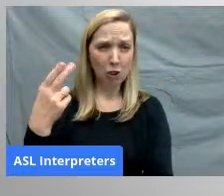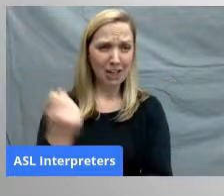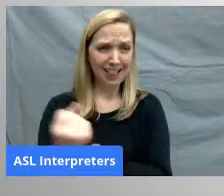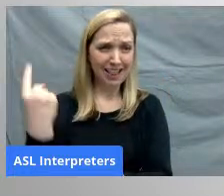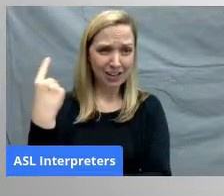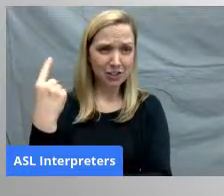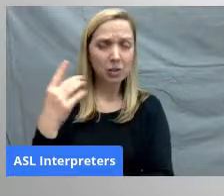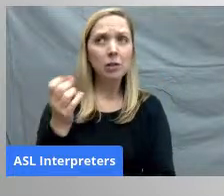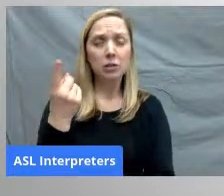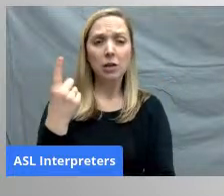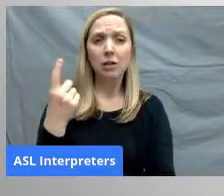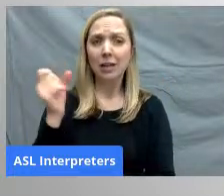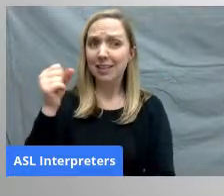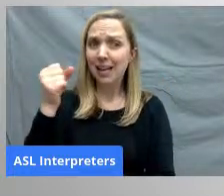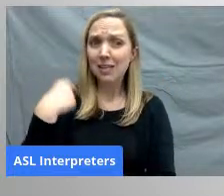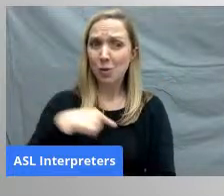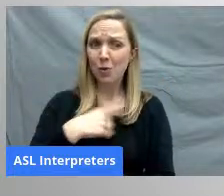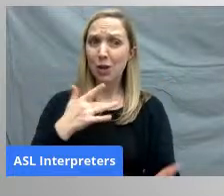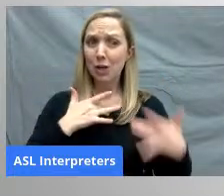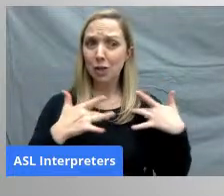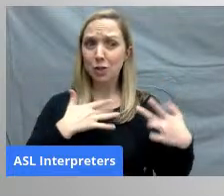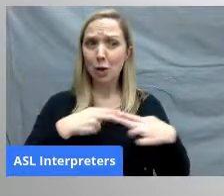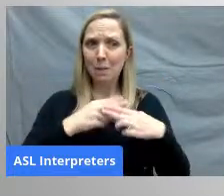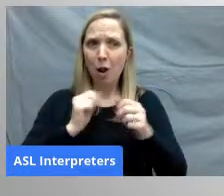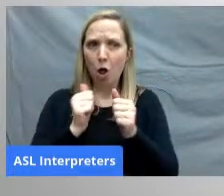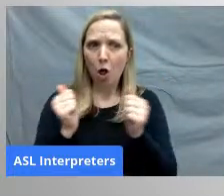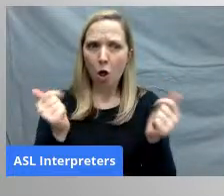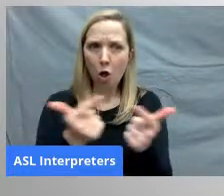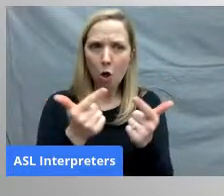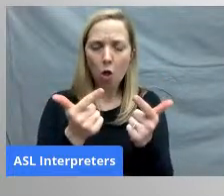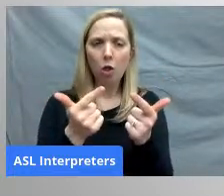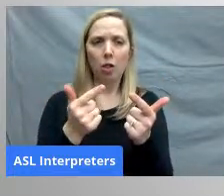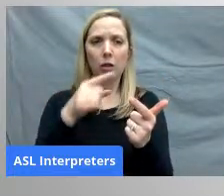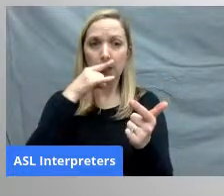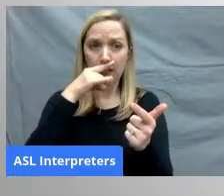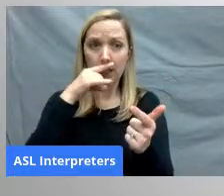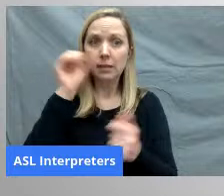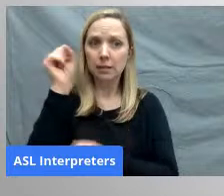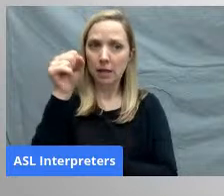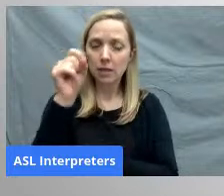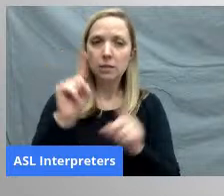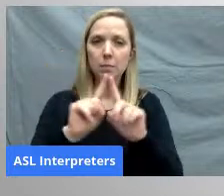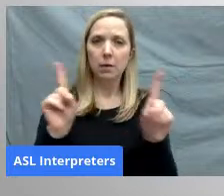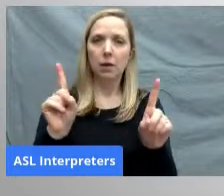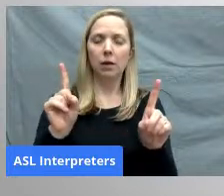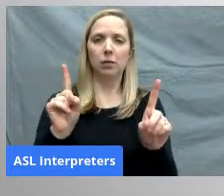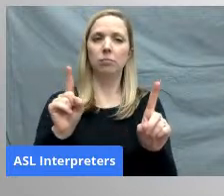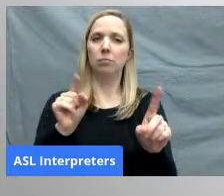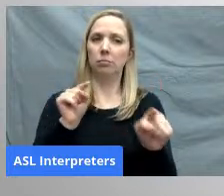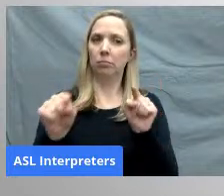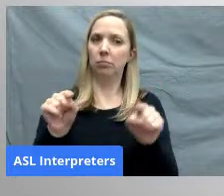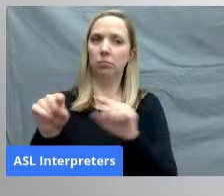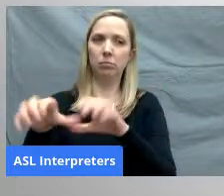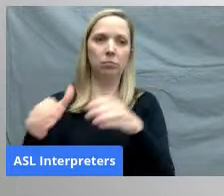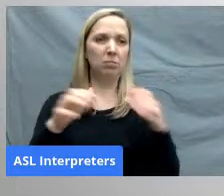kids, but those are two groups that have been really at the forefront of our mind. We have received